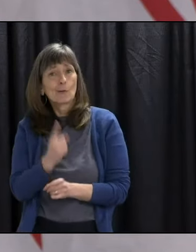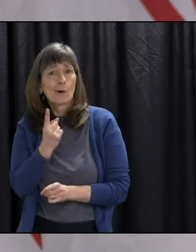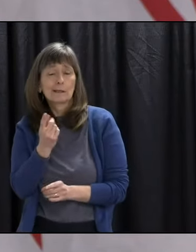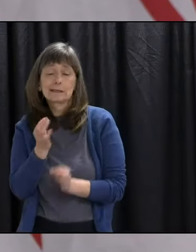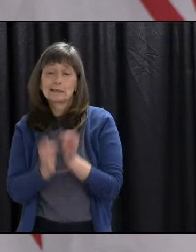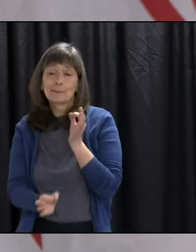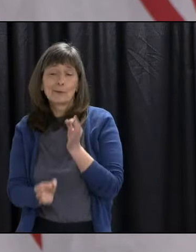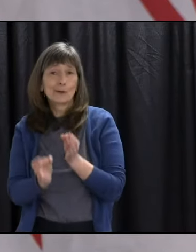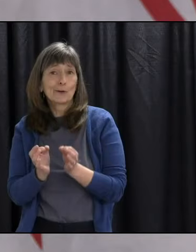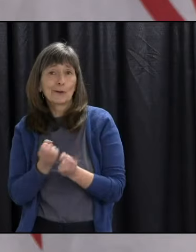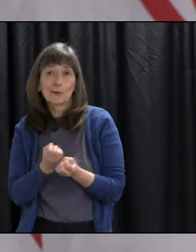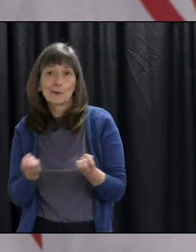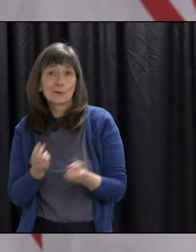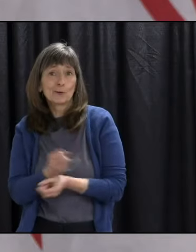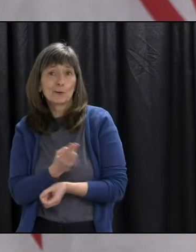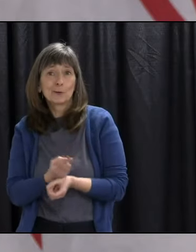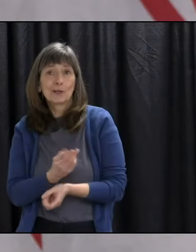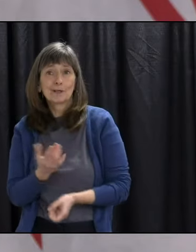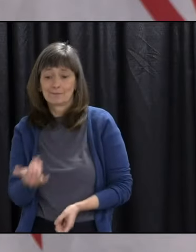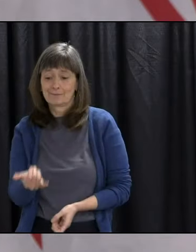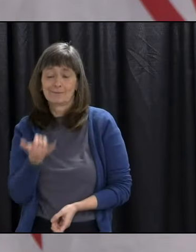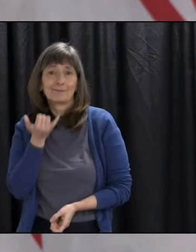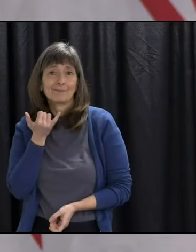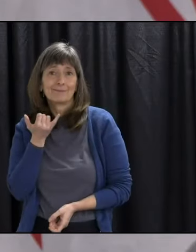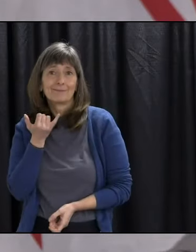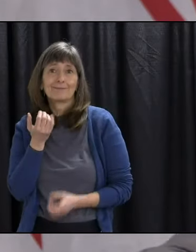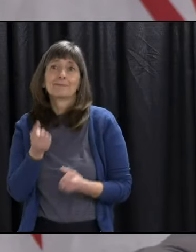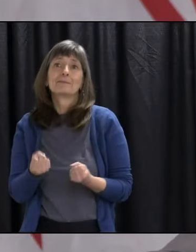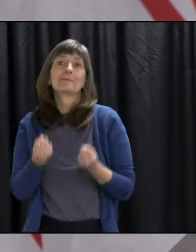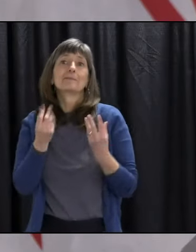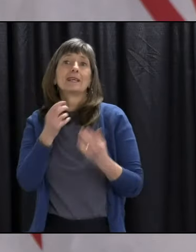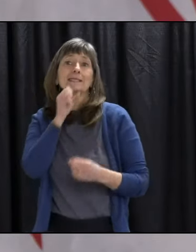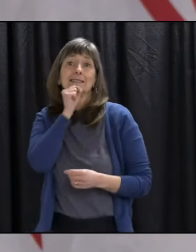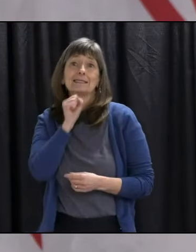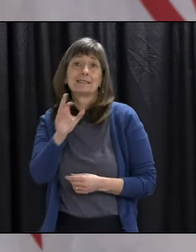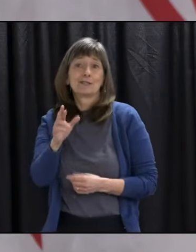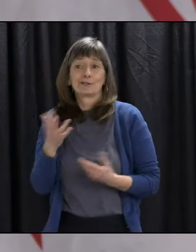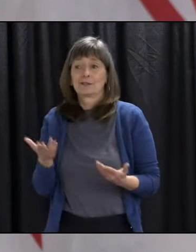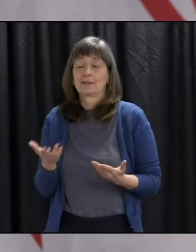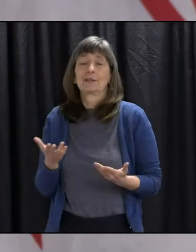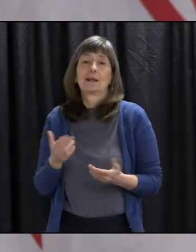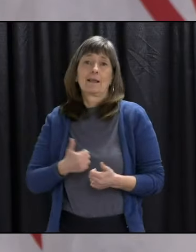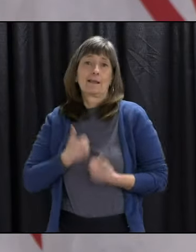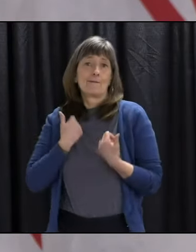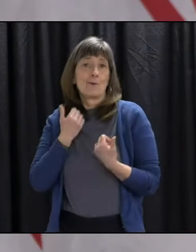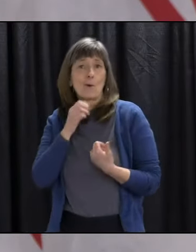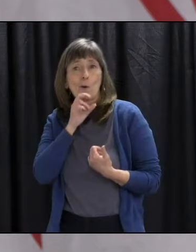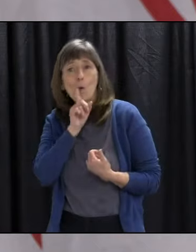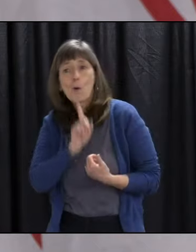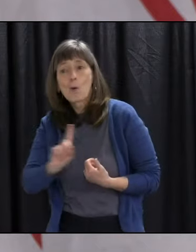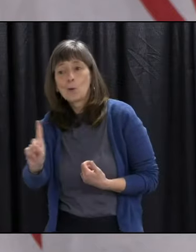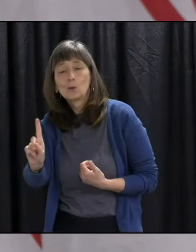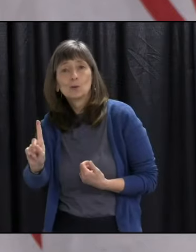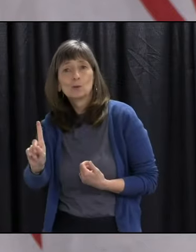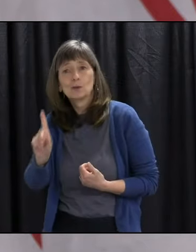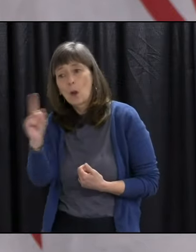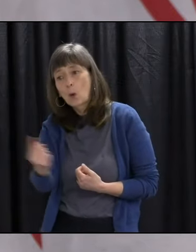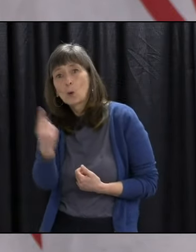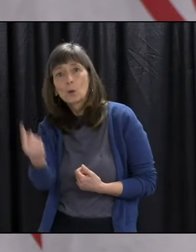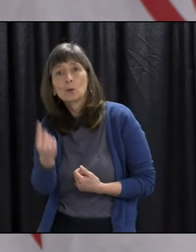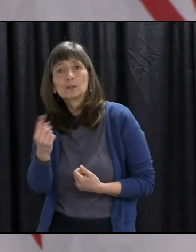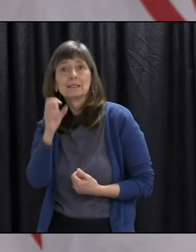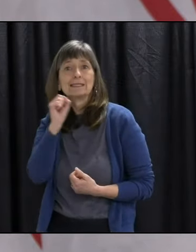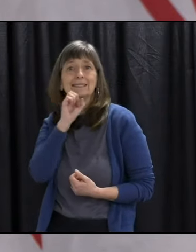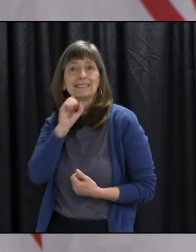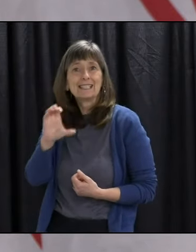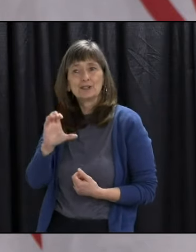phone. There are many seniors in our communities that are living alone. And for many of them,